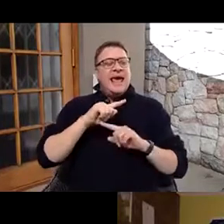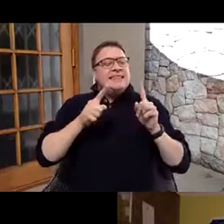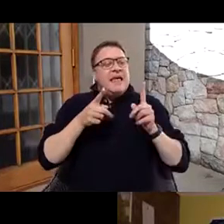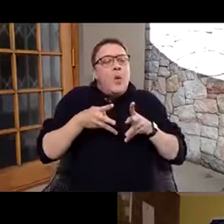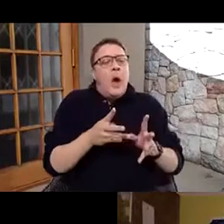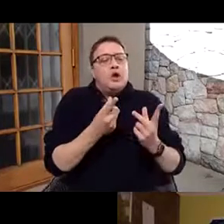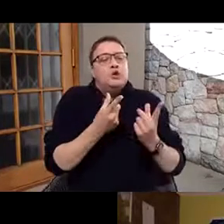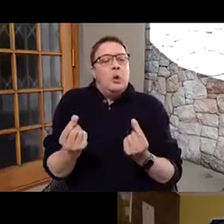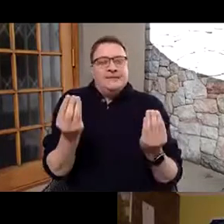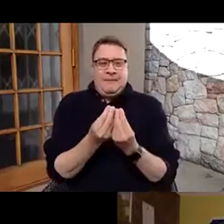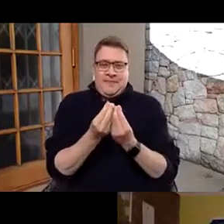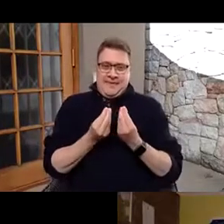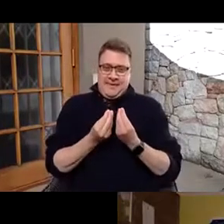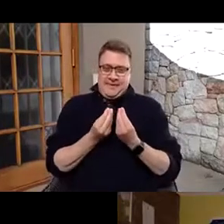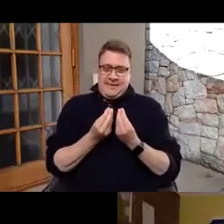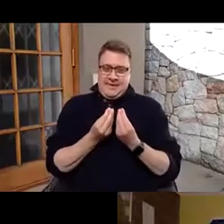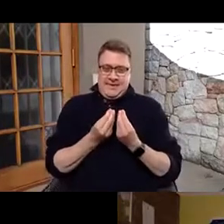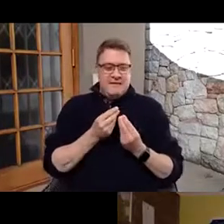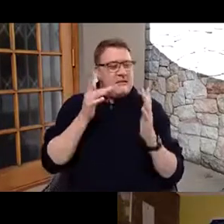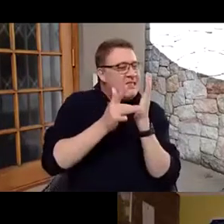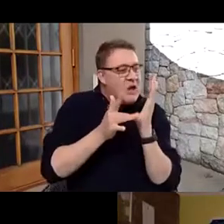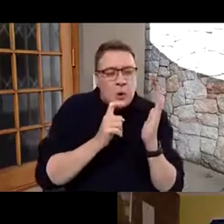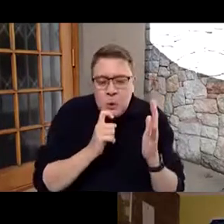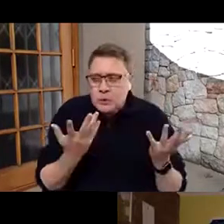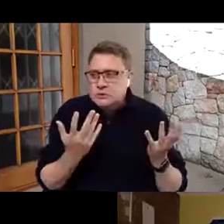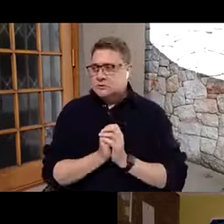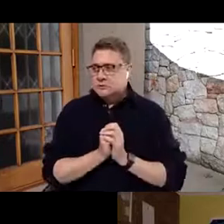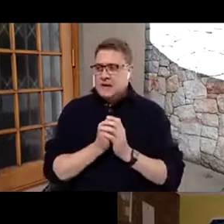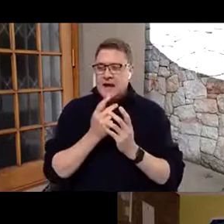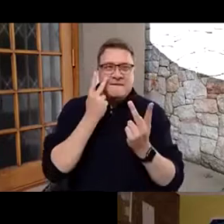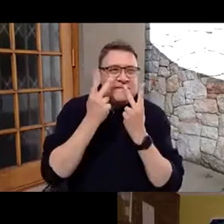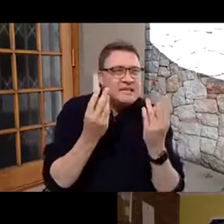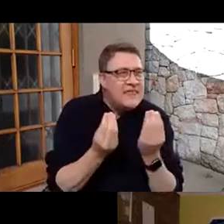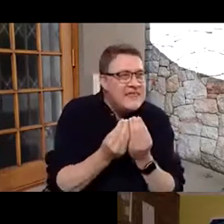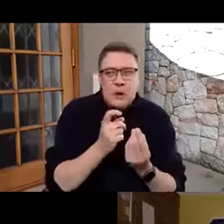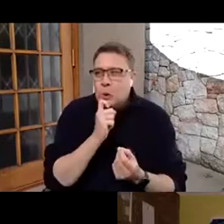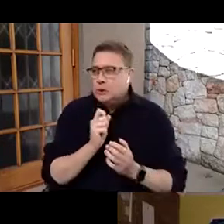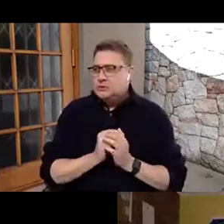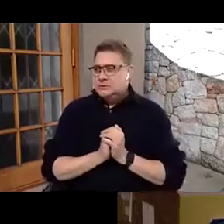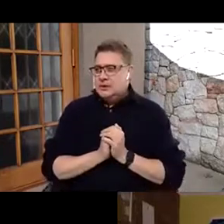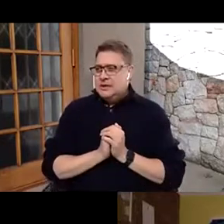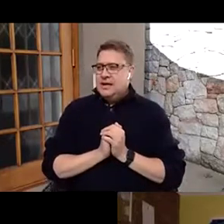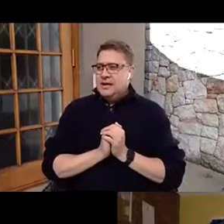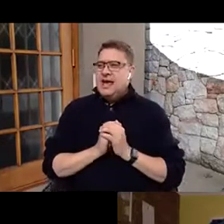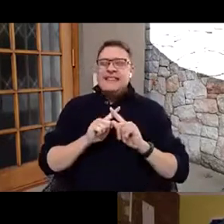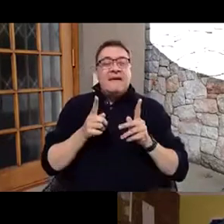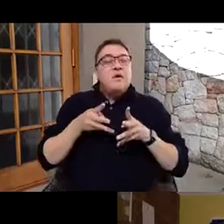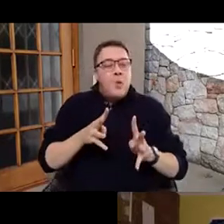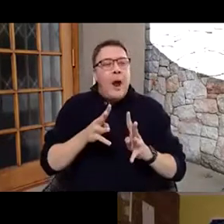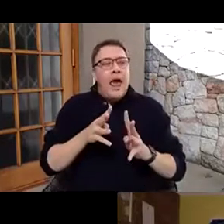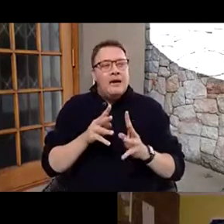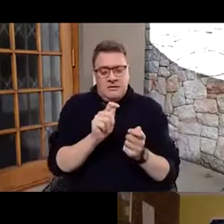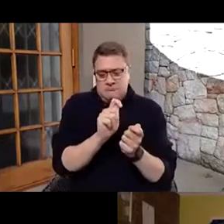something. Either if it's technology or visual things that you can use, it's definitely just a different way of